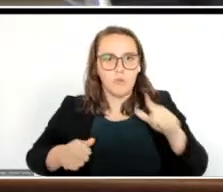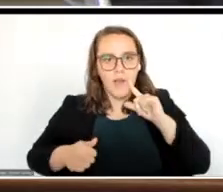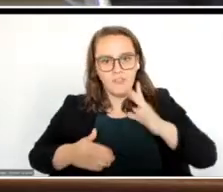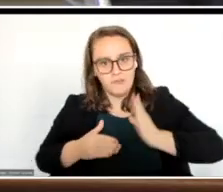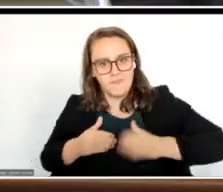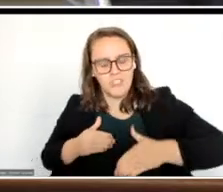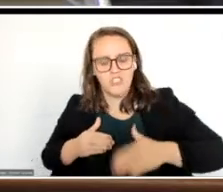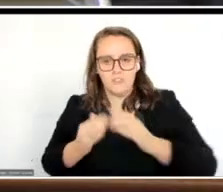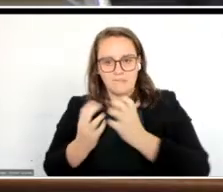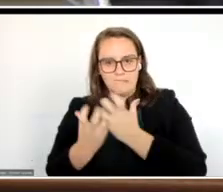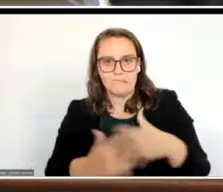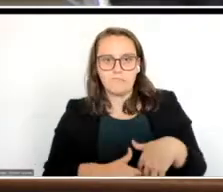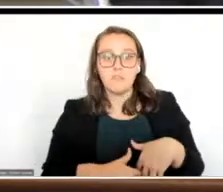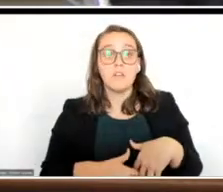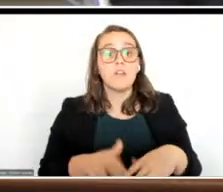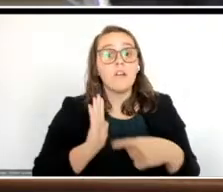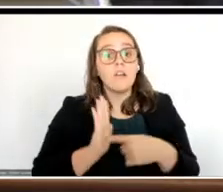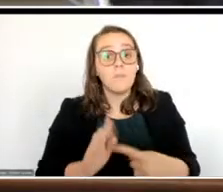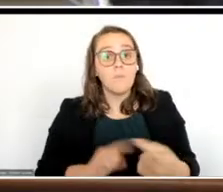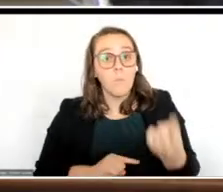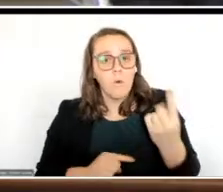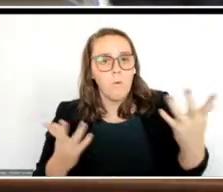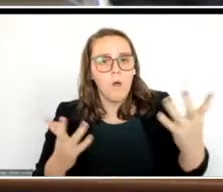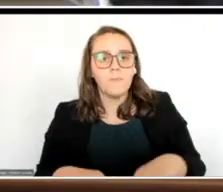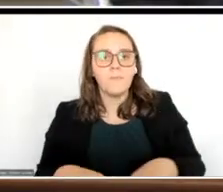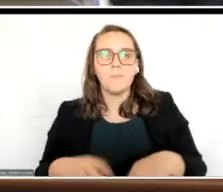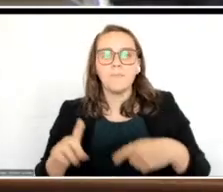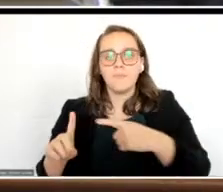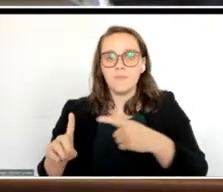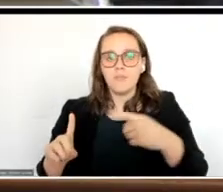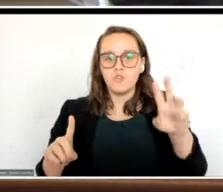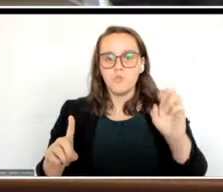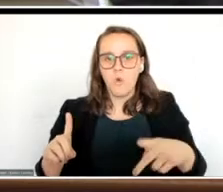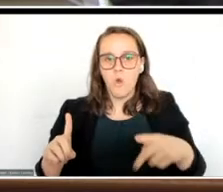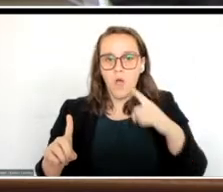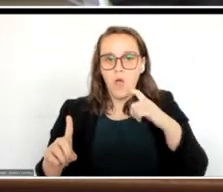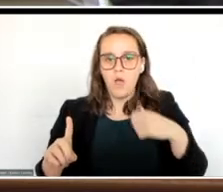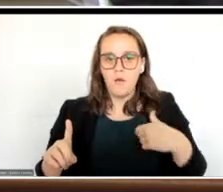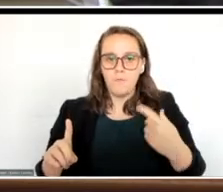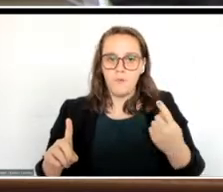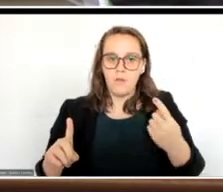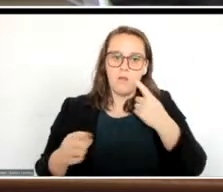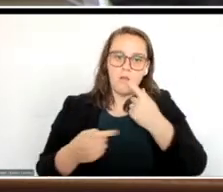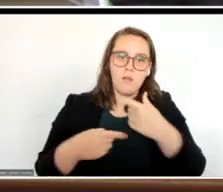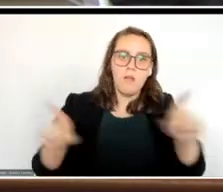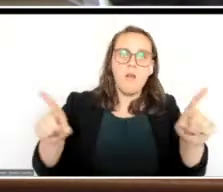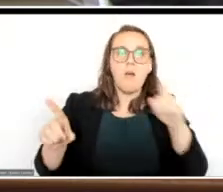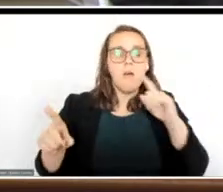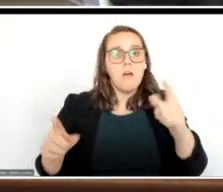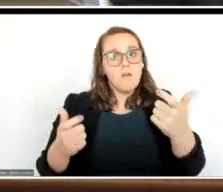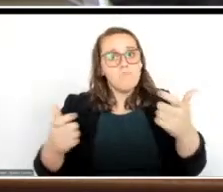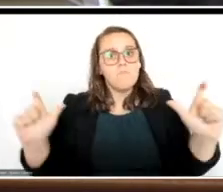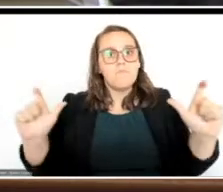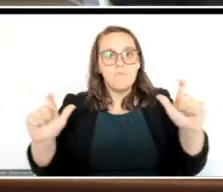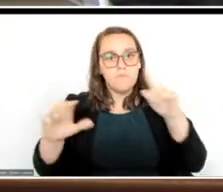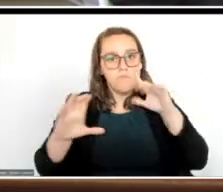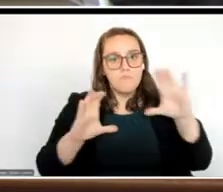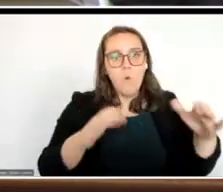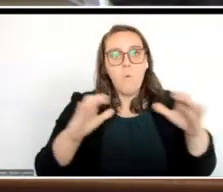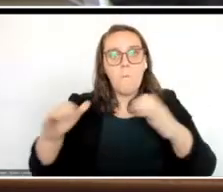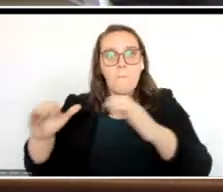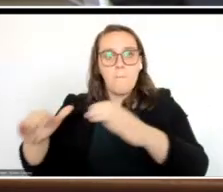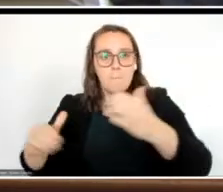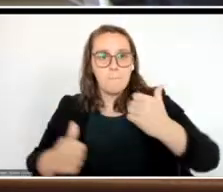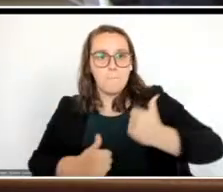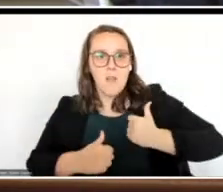this. President Trump issued an order for large-scale U.S. troop withdrawals. He disregarded concerns about